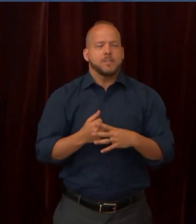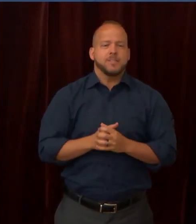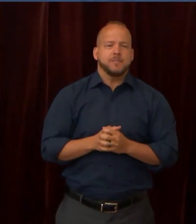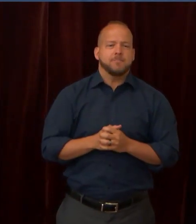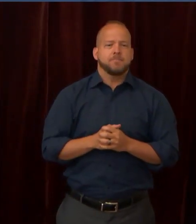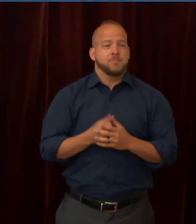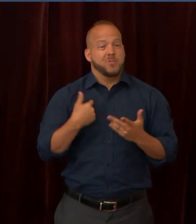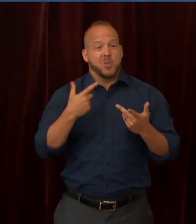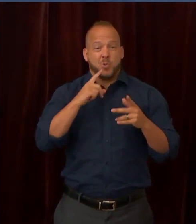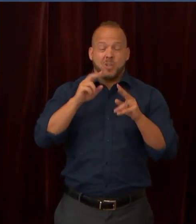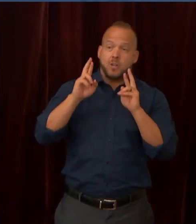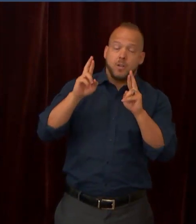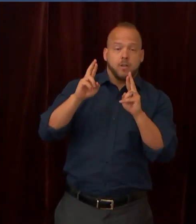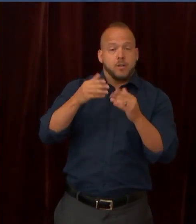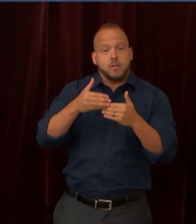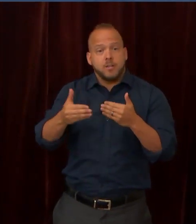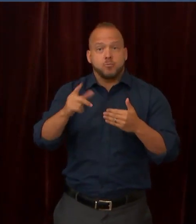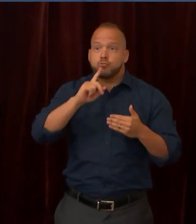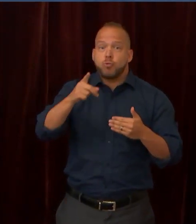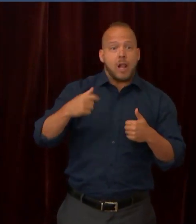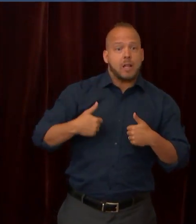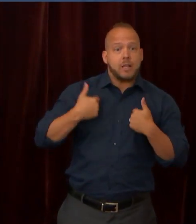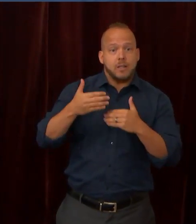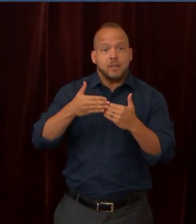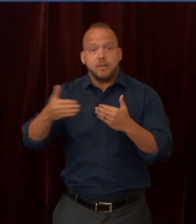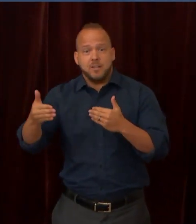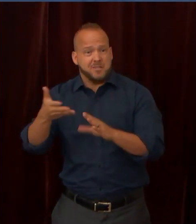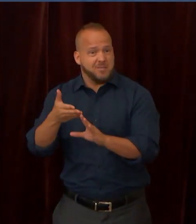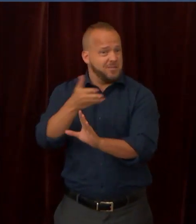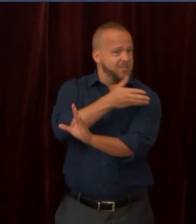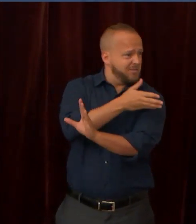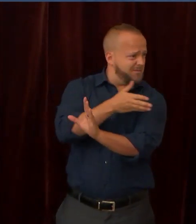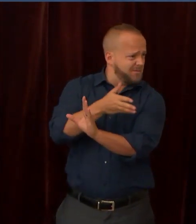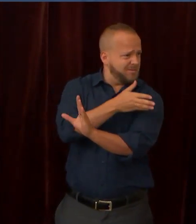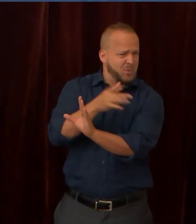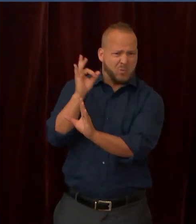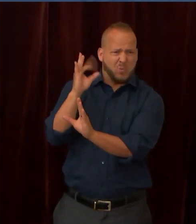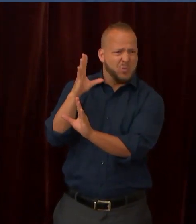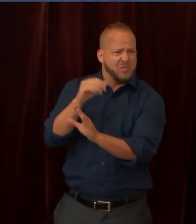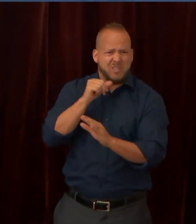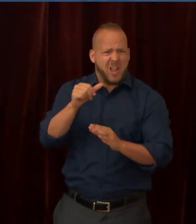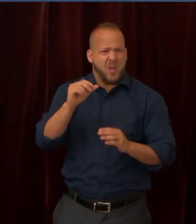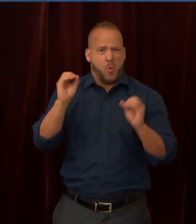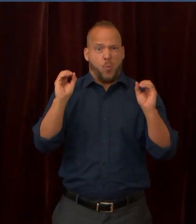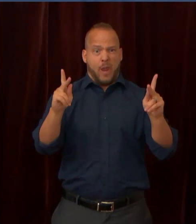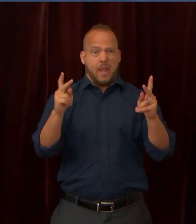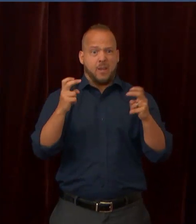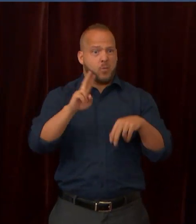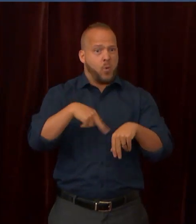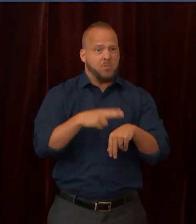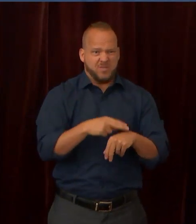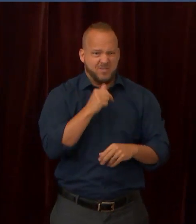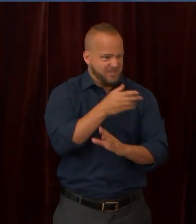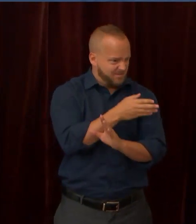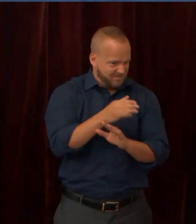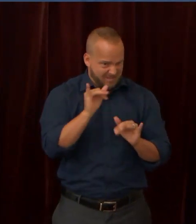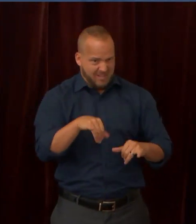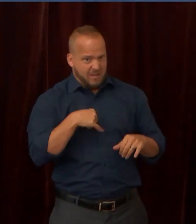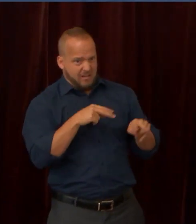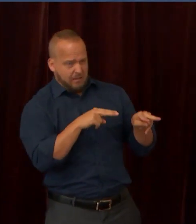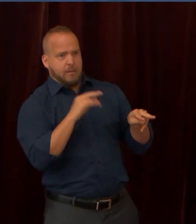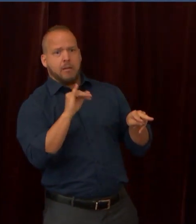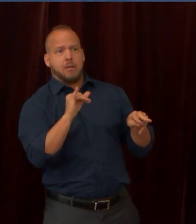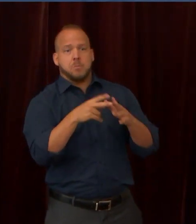not okay for so many people. And with that recognition, I send prayers to some of the most vulnerable right now,